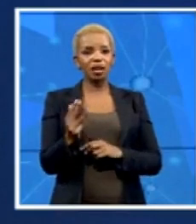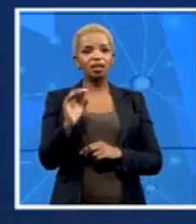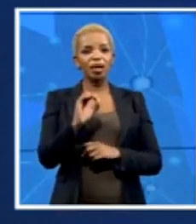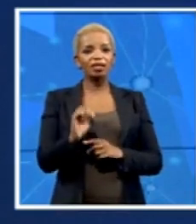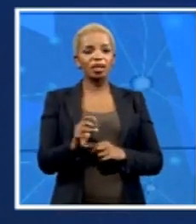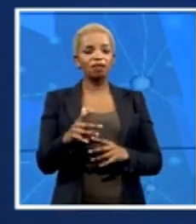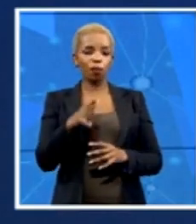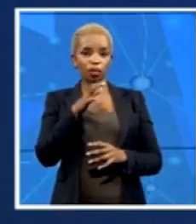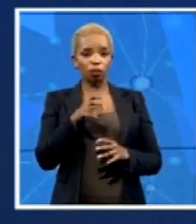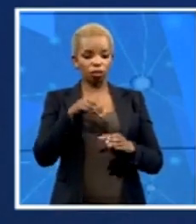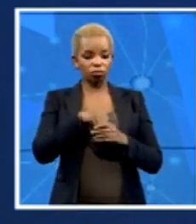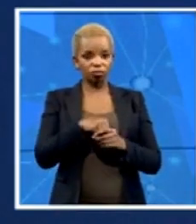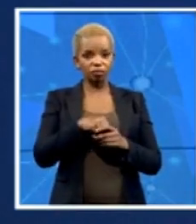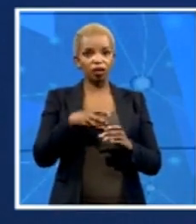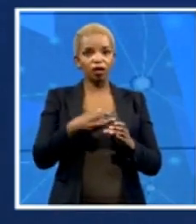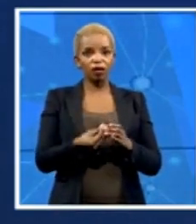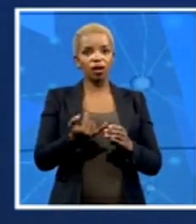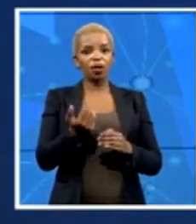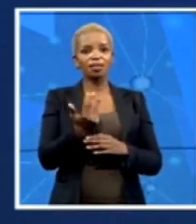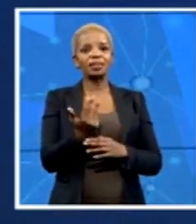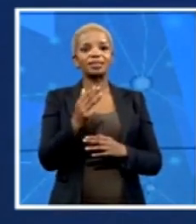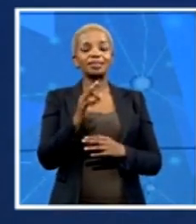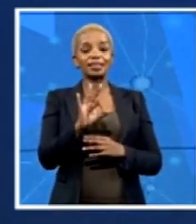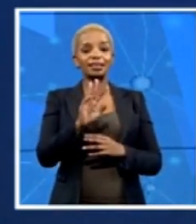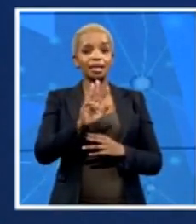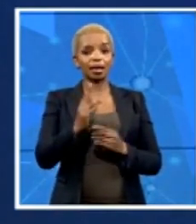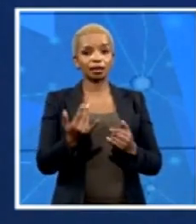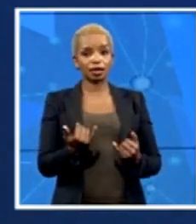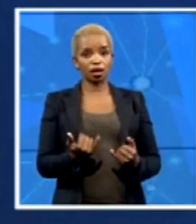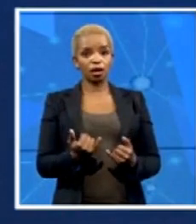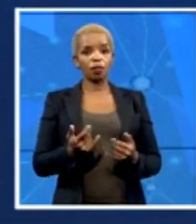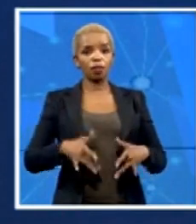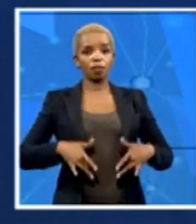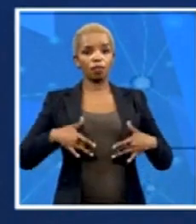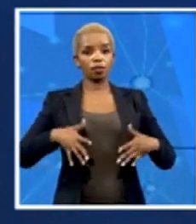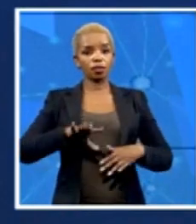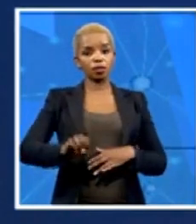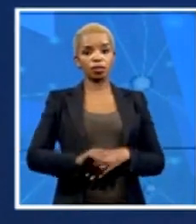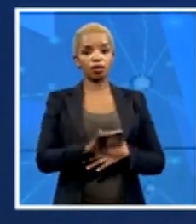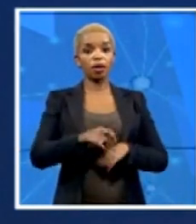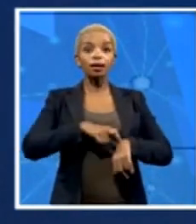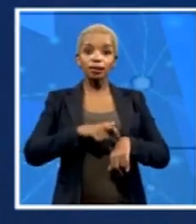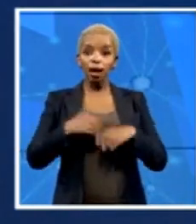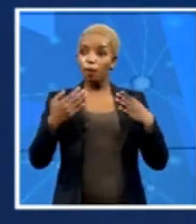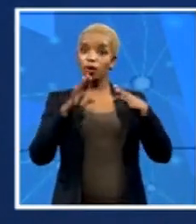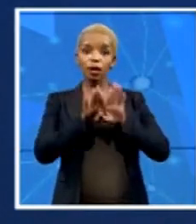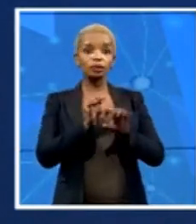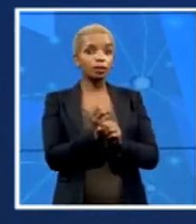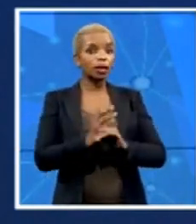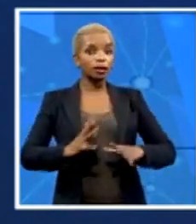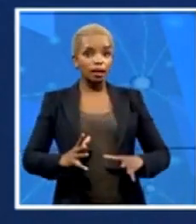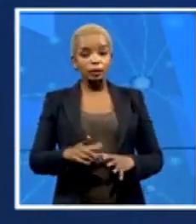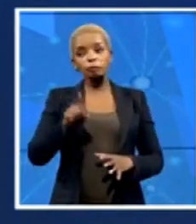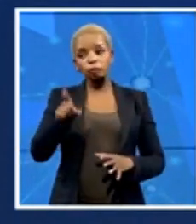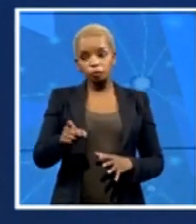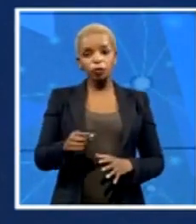championing for others living with rare diseases in South Africa. And since the lockdown has started, sharing with her friends online as well as South Africans